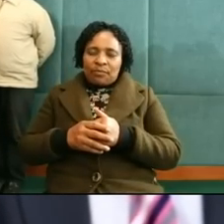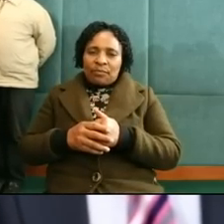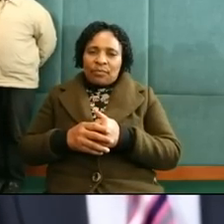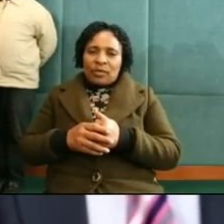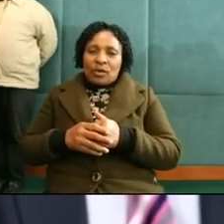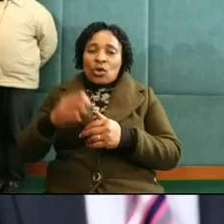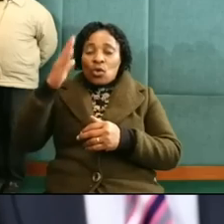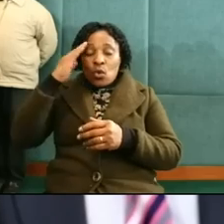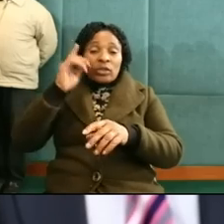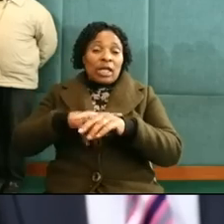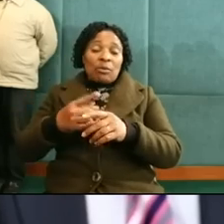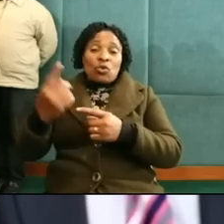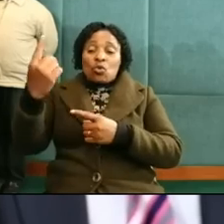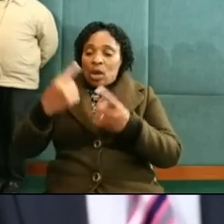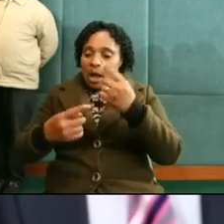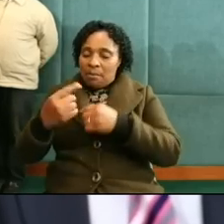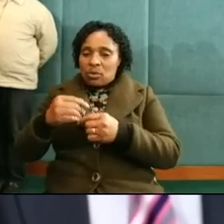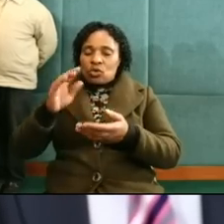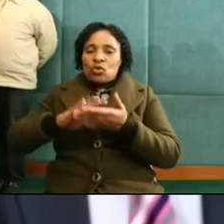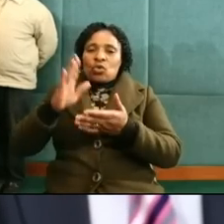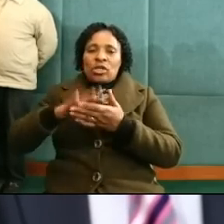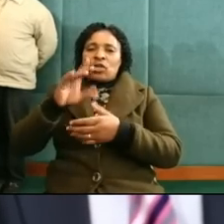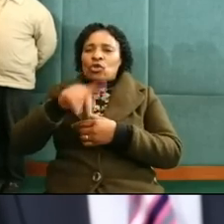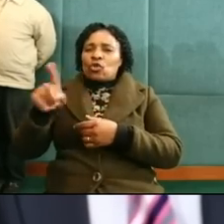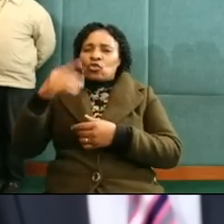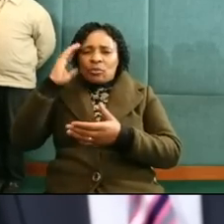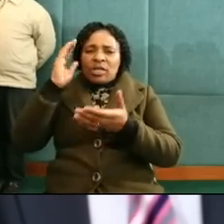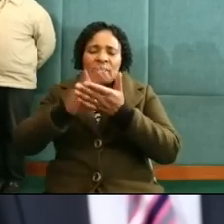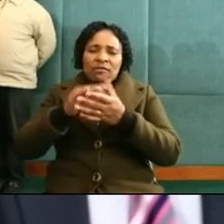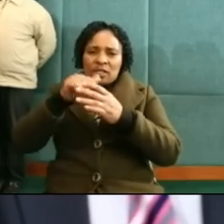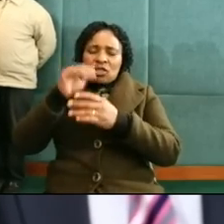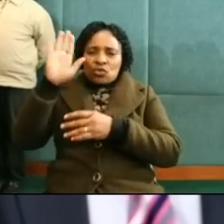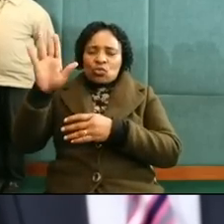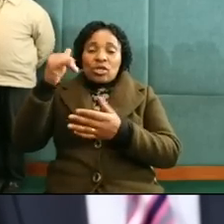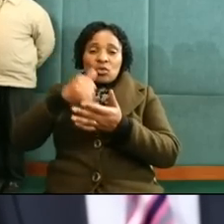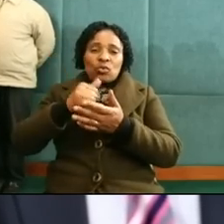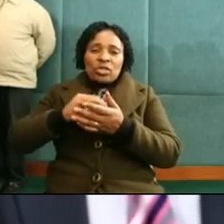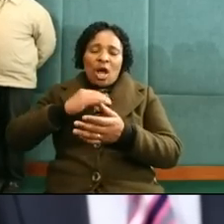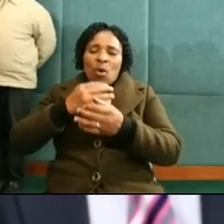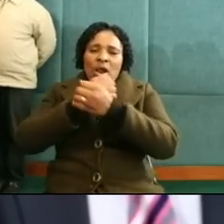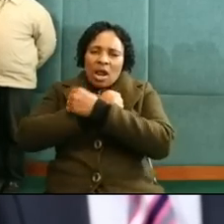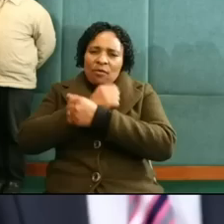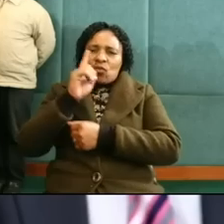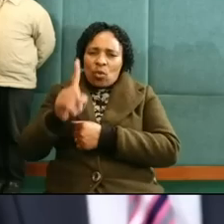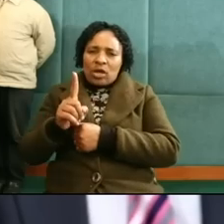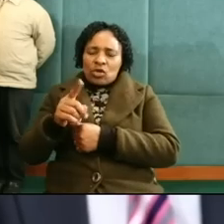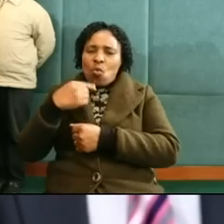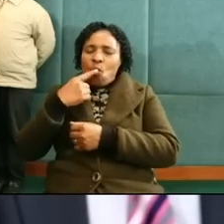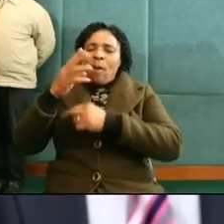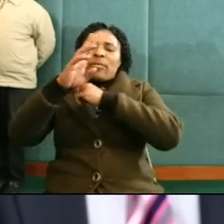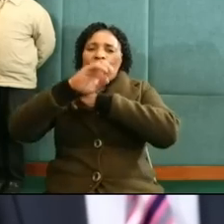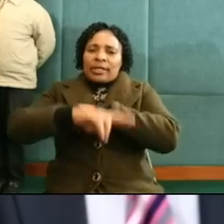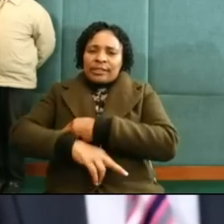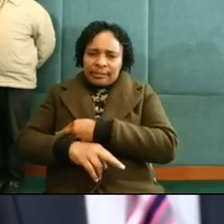And we know when you come in glory, those who have believed in you, including our loved ones who may have rested,